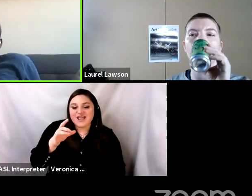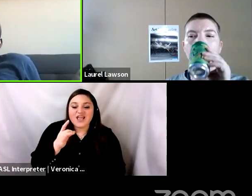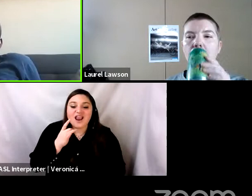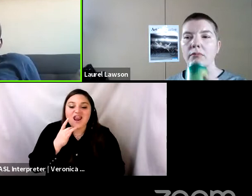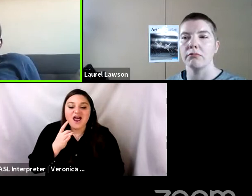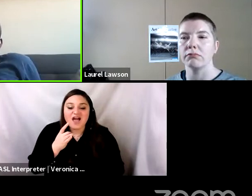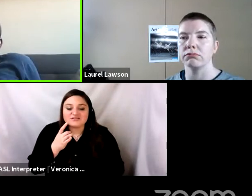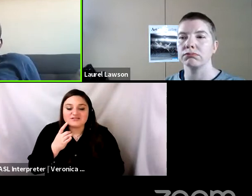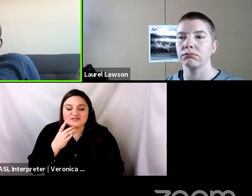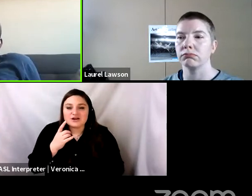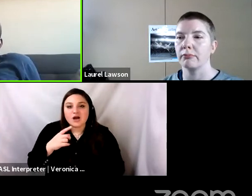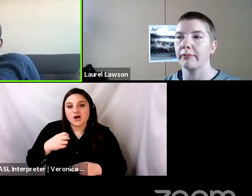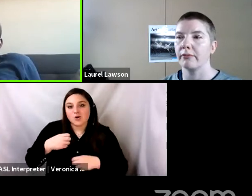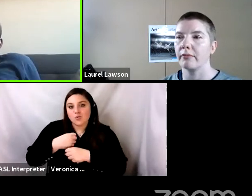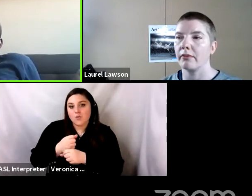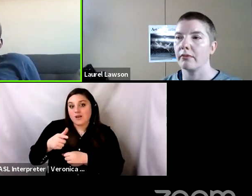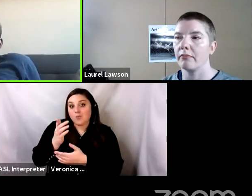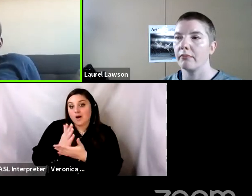personal